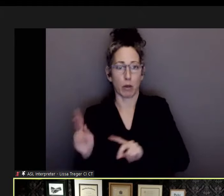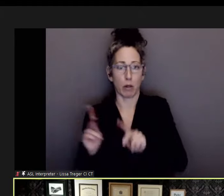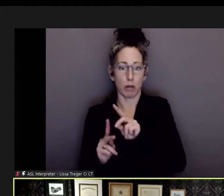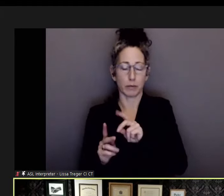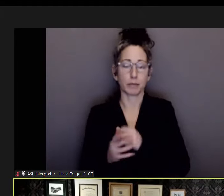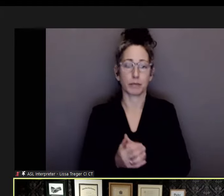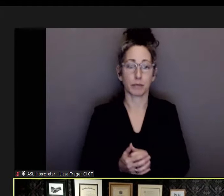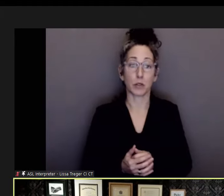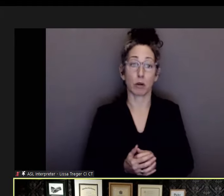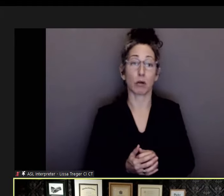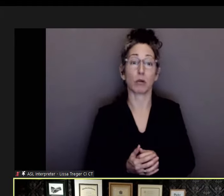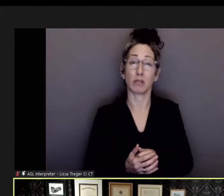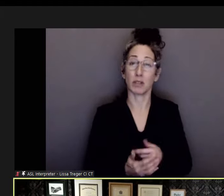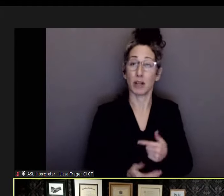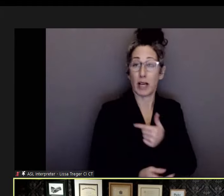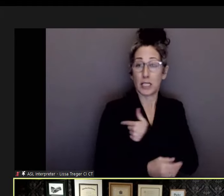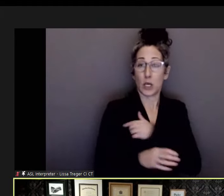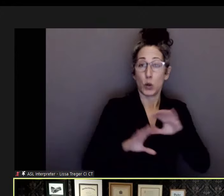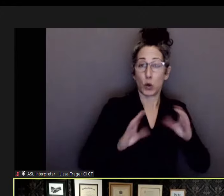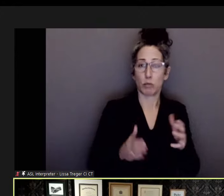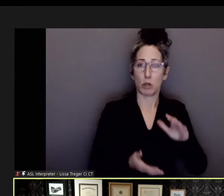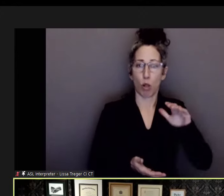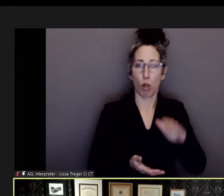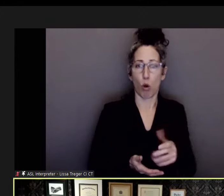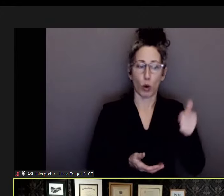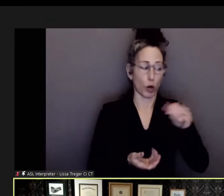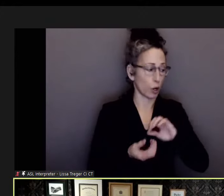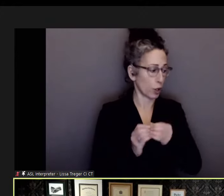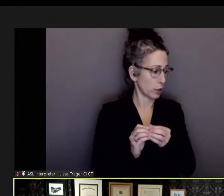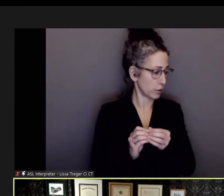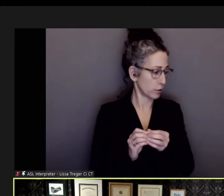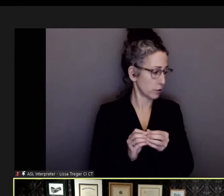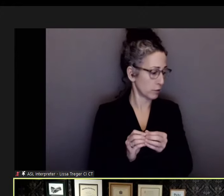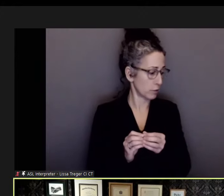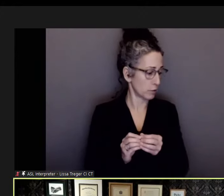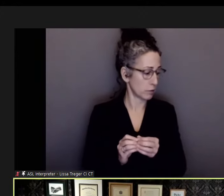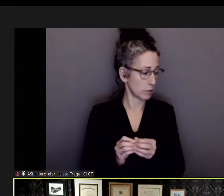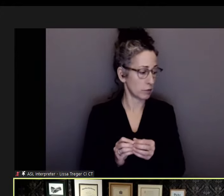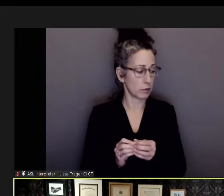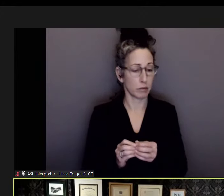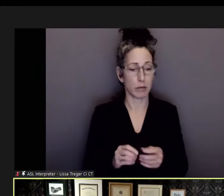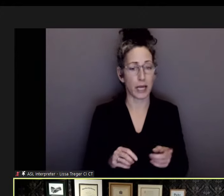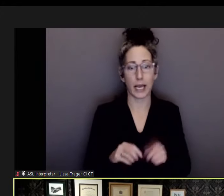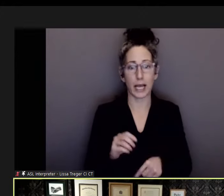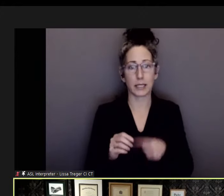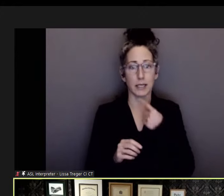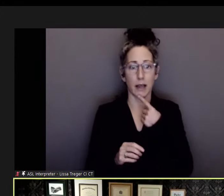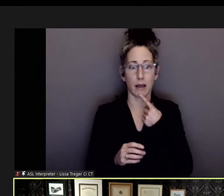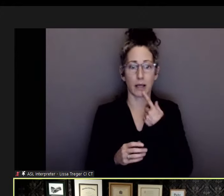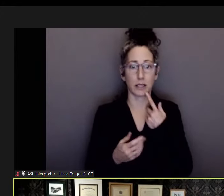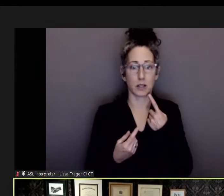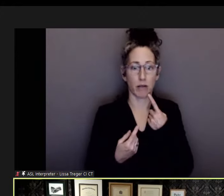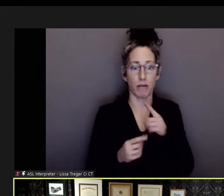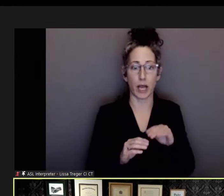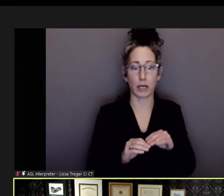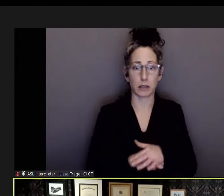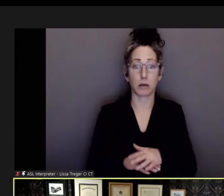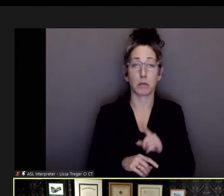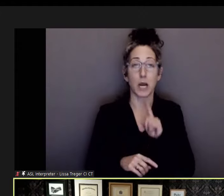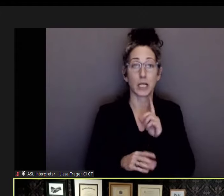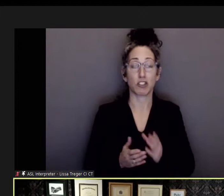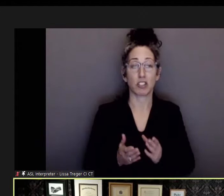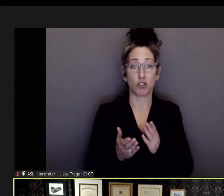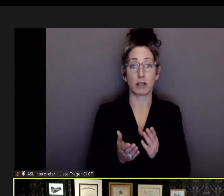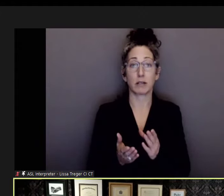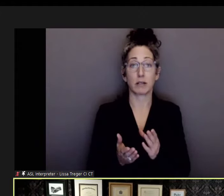vaccine group. It's not definitive, and we can't really say that it has an effect. It certainly suggests there may